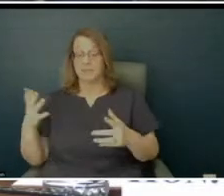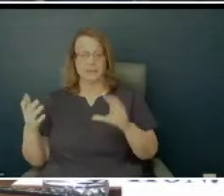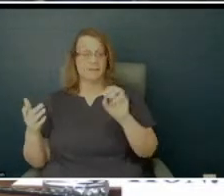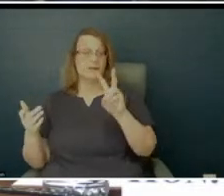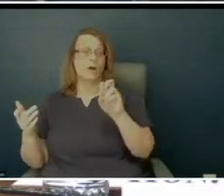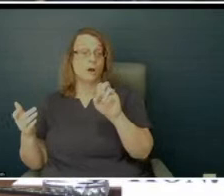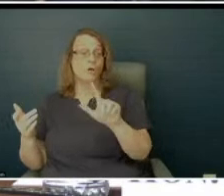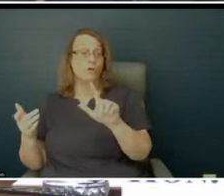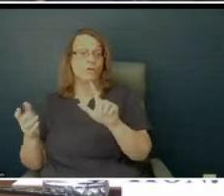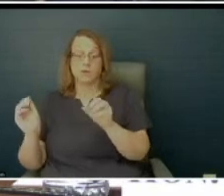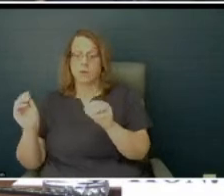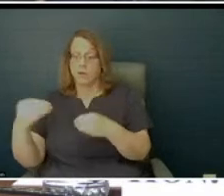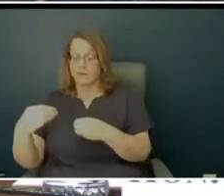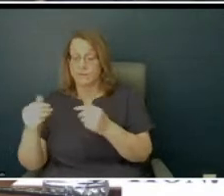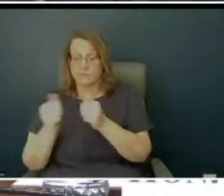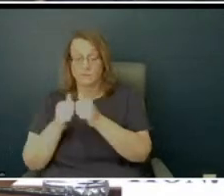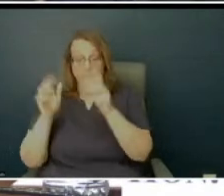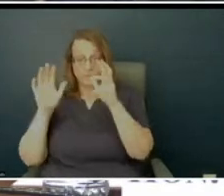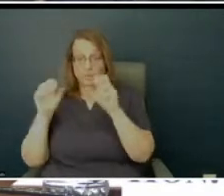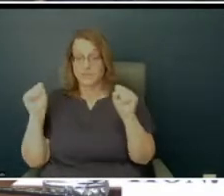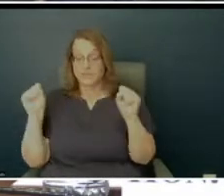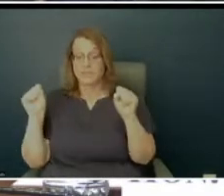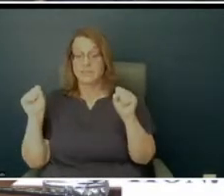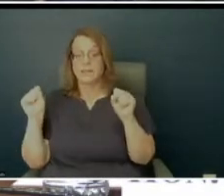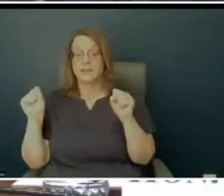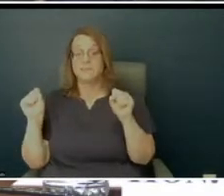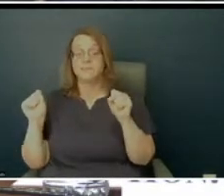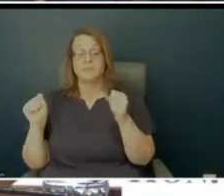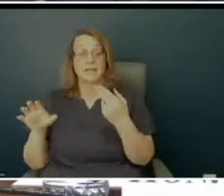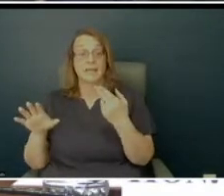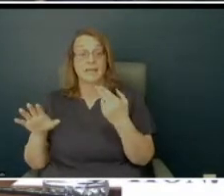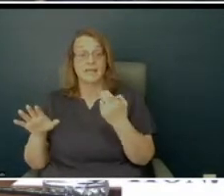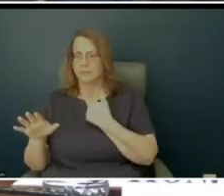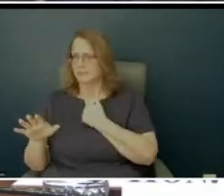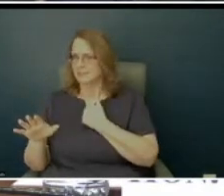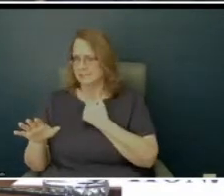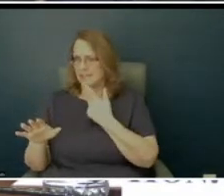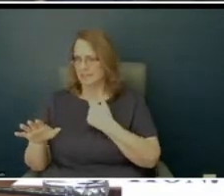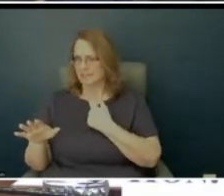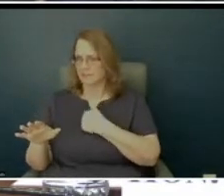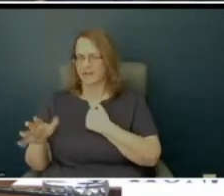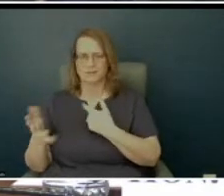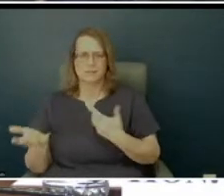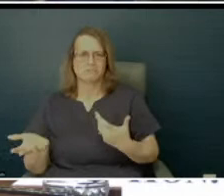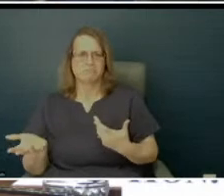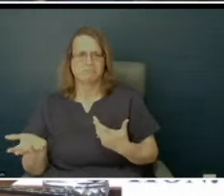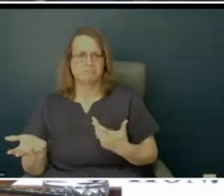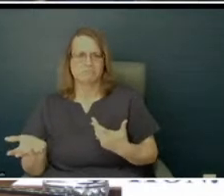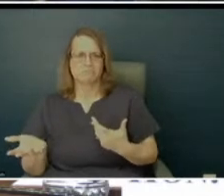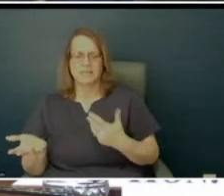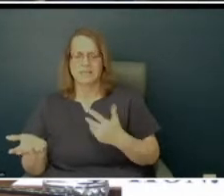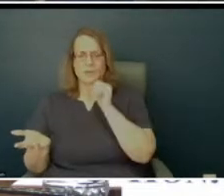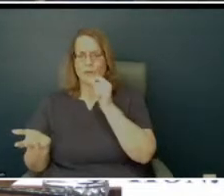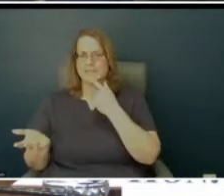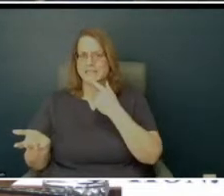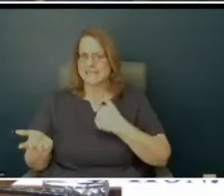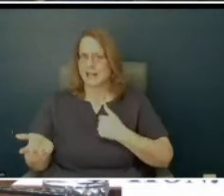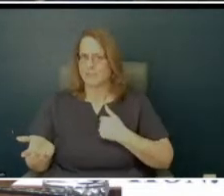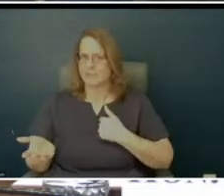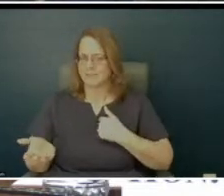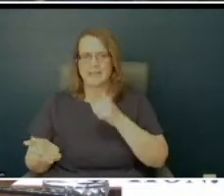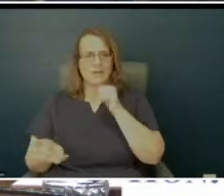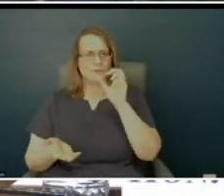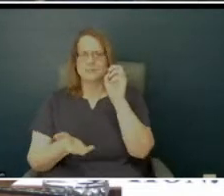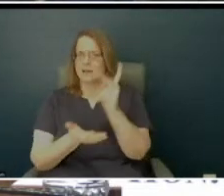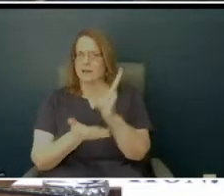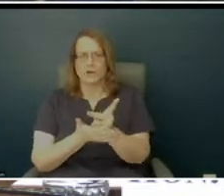Office, and he was apologetic for that. And I said, well, you didn't tell me about it. It wasn't authorized, and you didn't even tell me after the